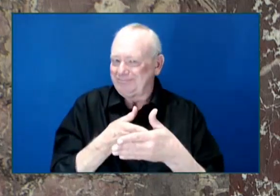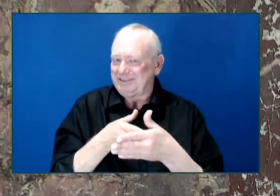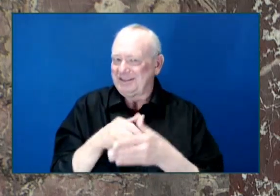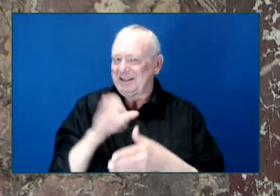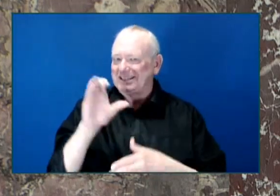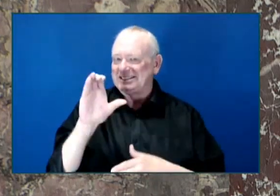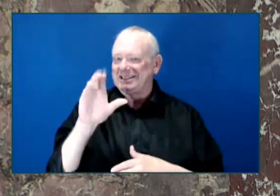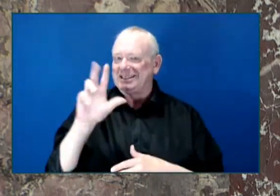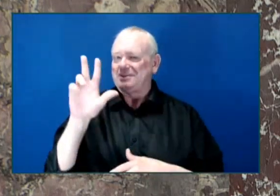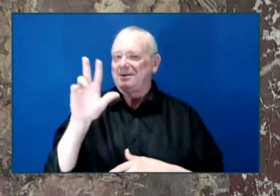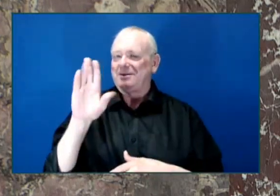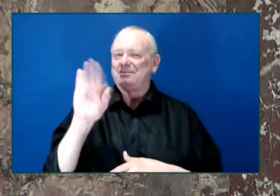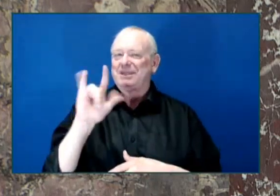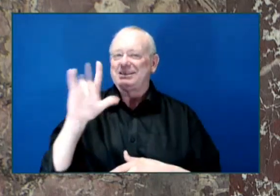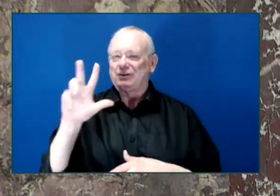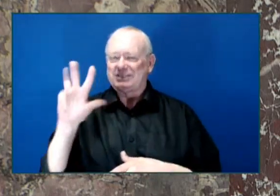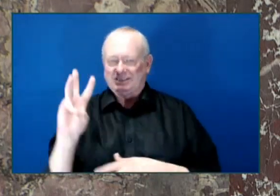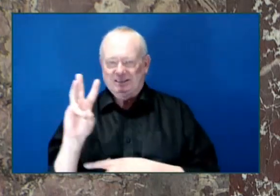it at second reading.